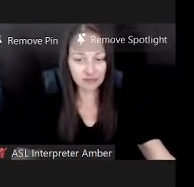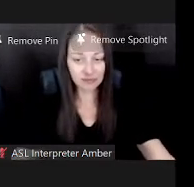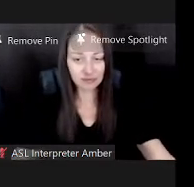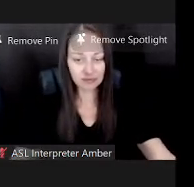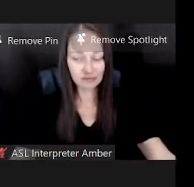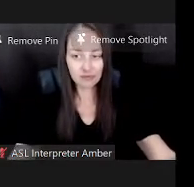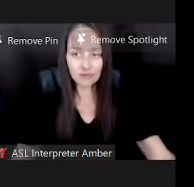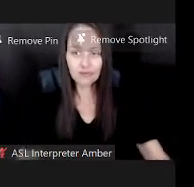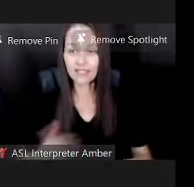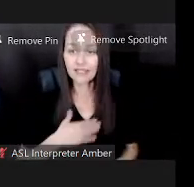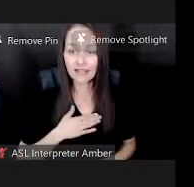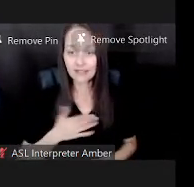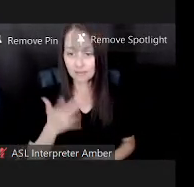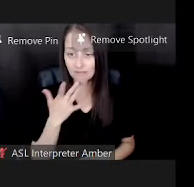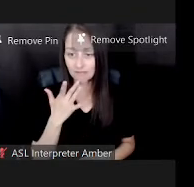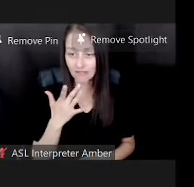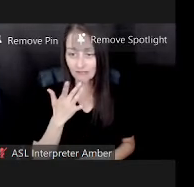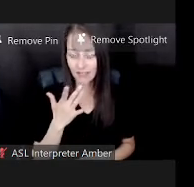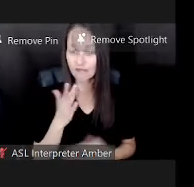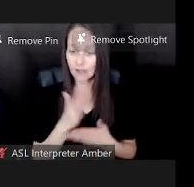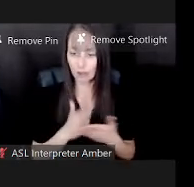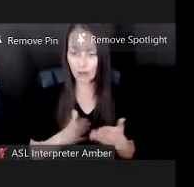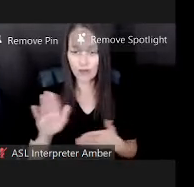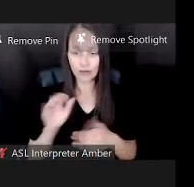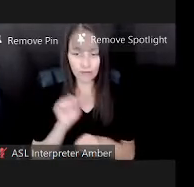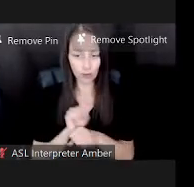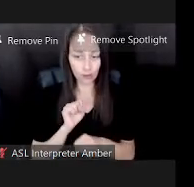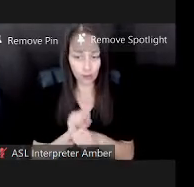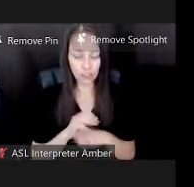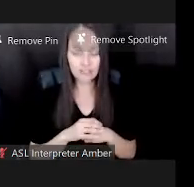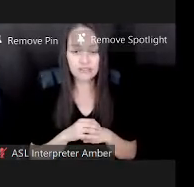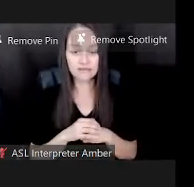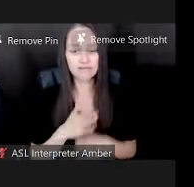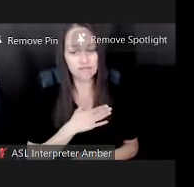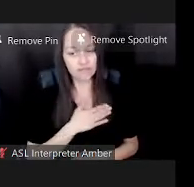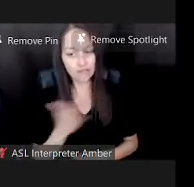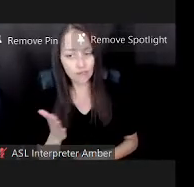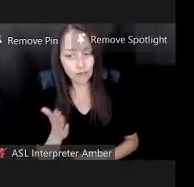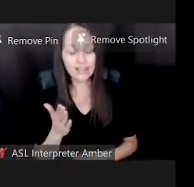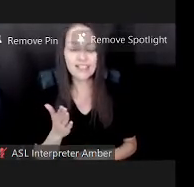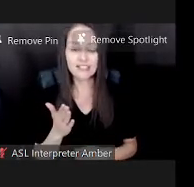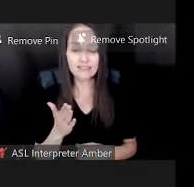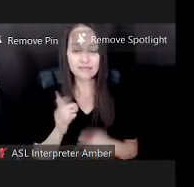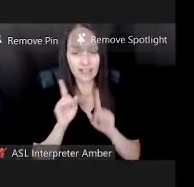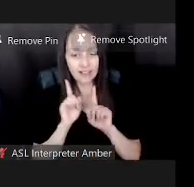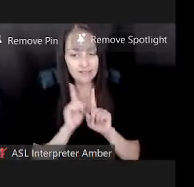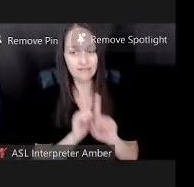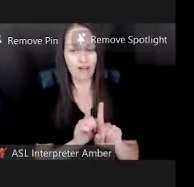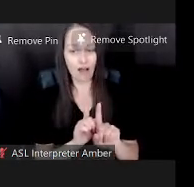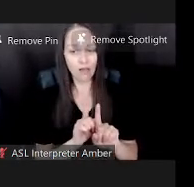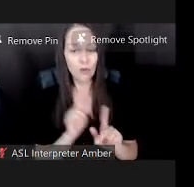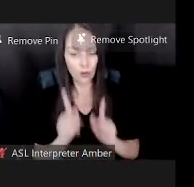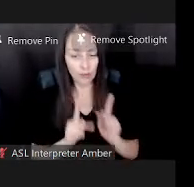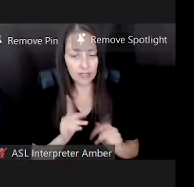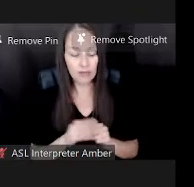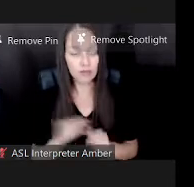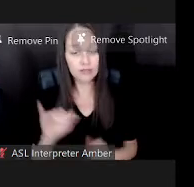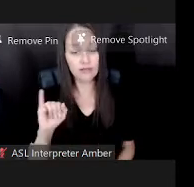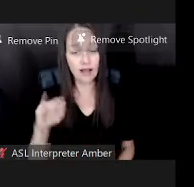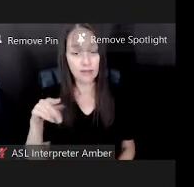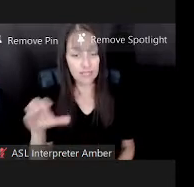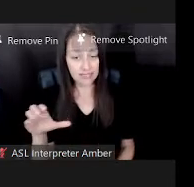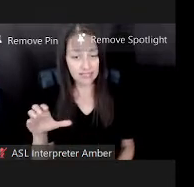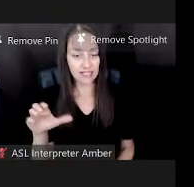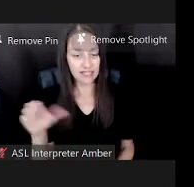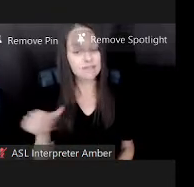always brought people with you. You've always been willing to follow people as they go. And IPC feels like another model of your participation